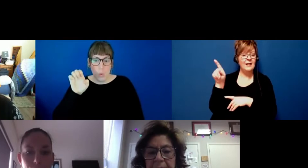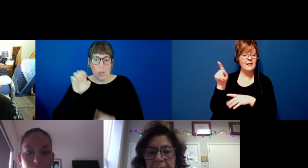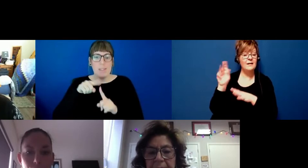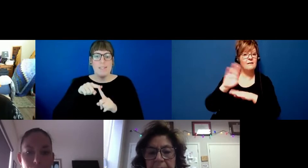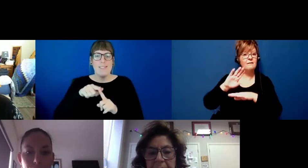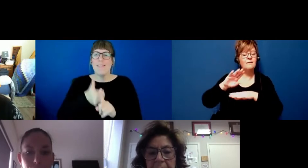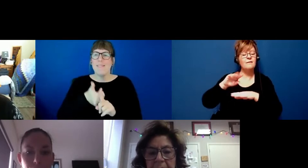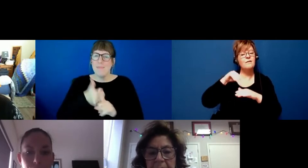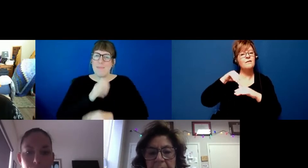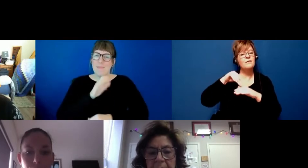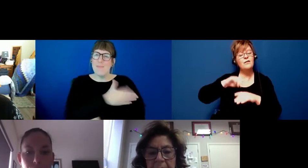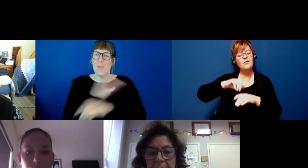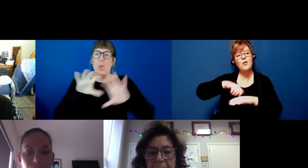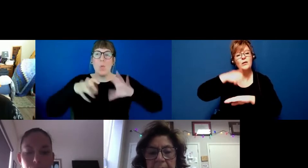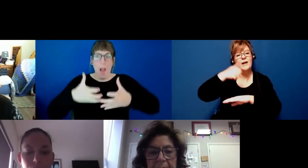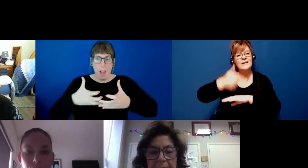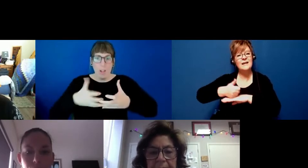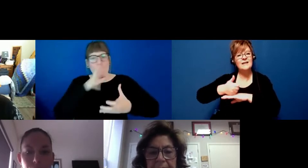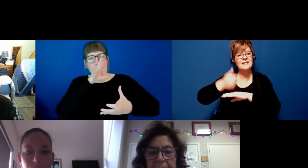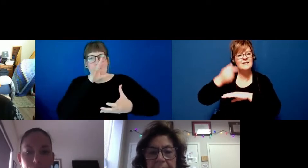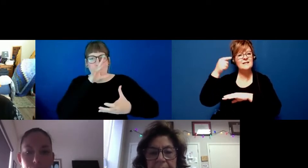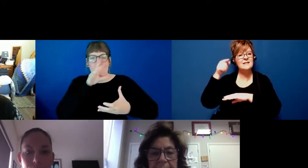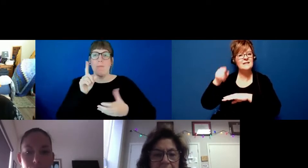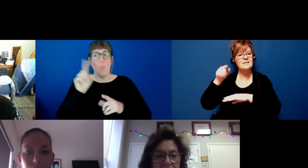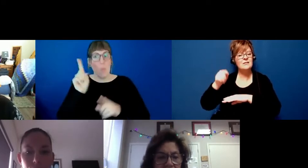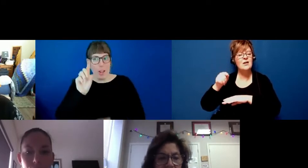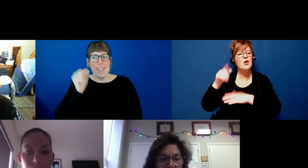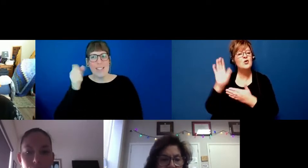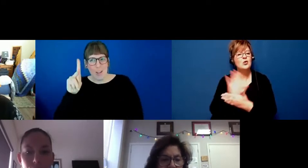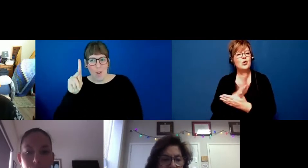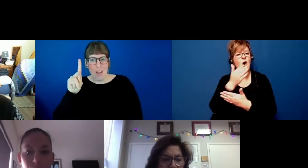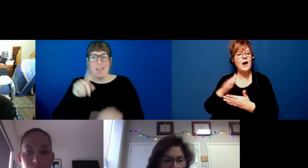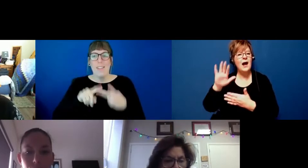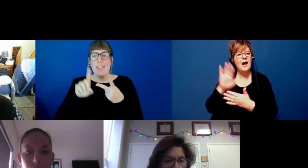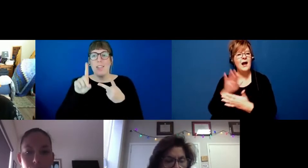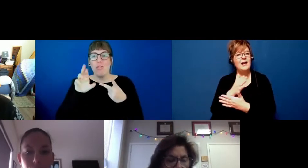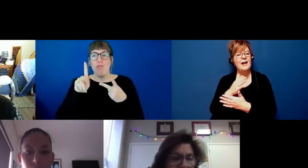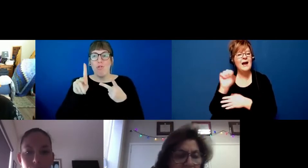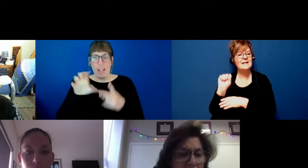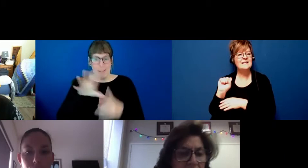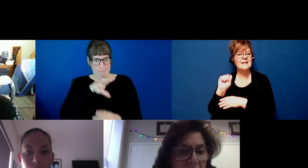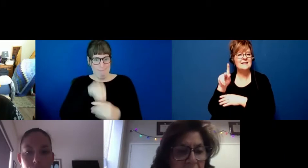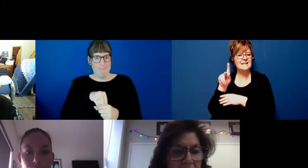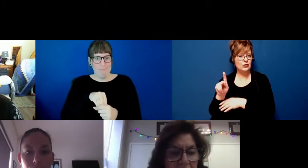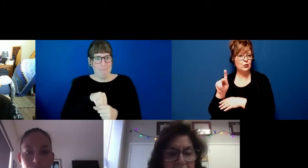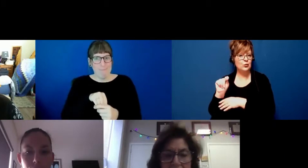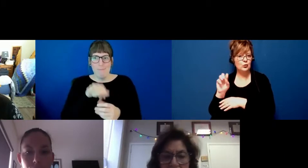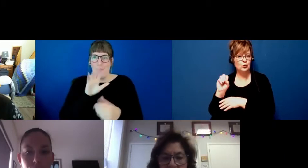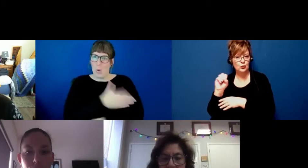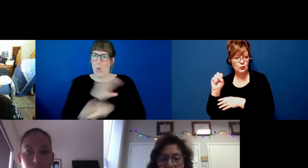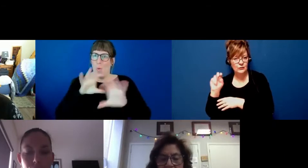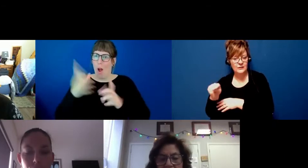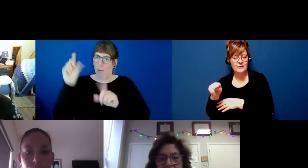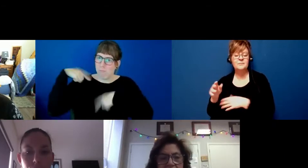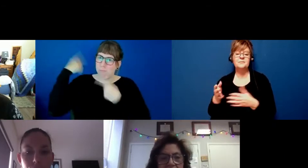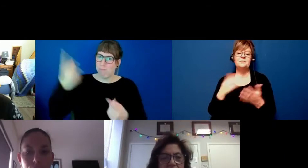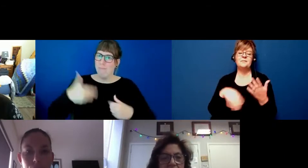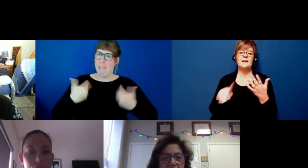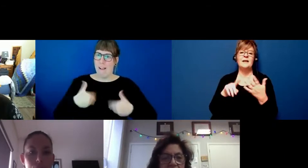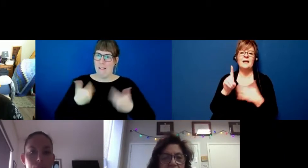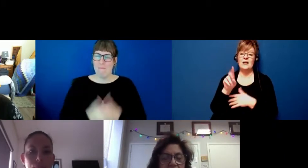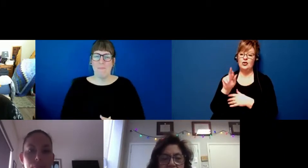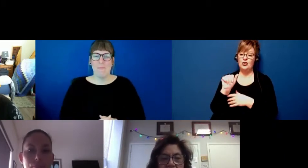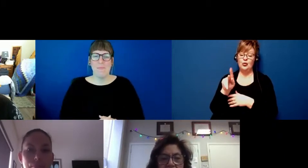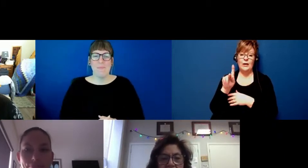Saskatoon, Saskatchewan, and Drake is a singer and performer who has been with Kids of Note since he was very young. To start us off today,